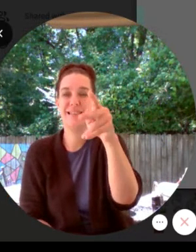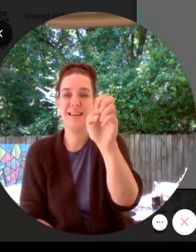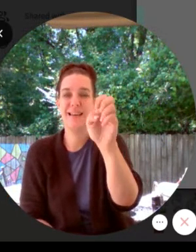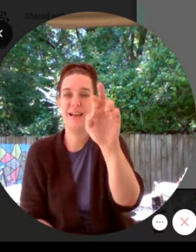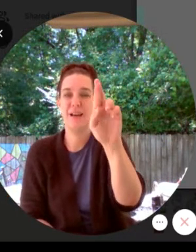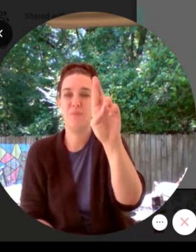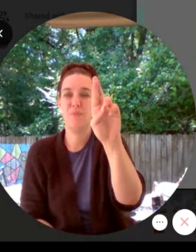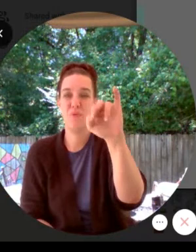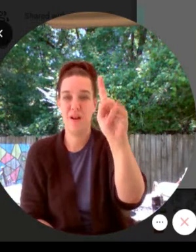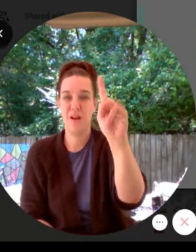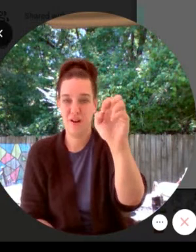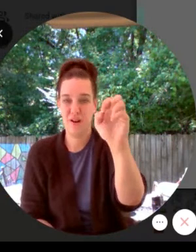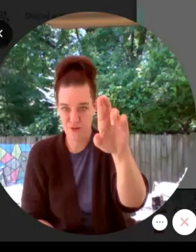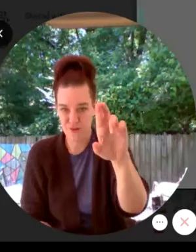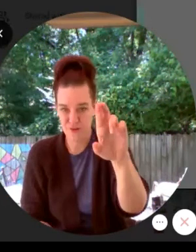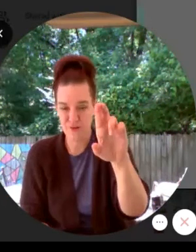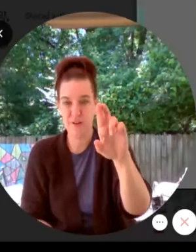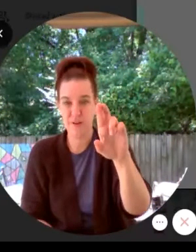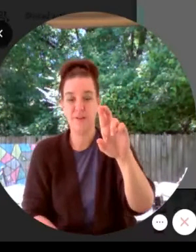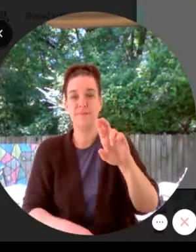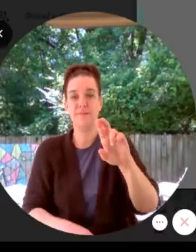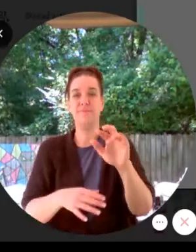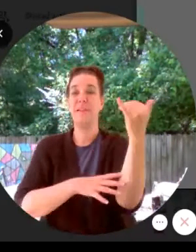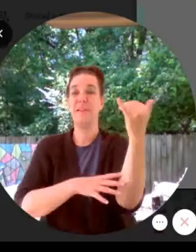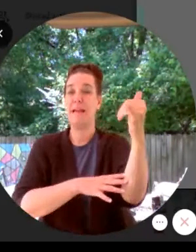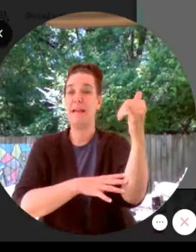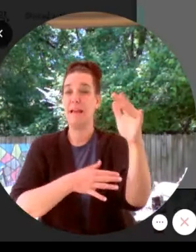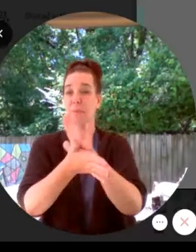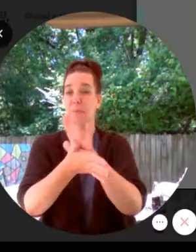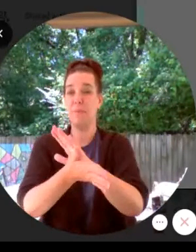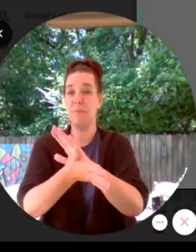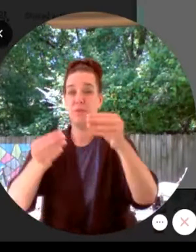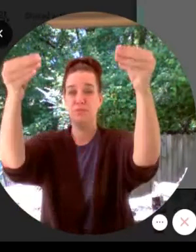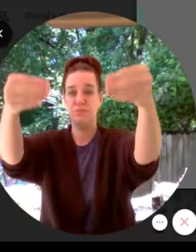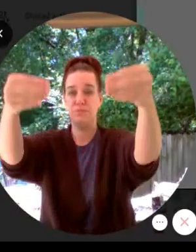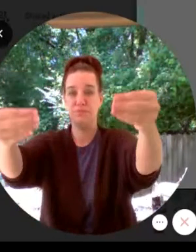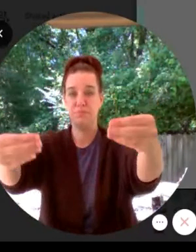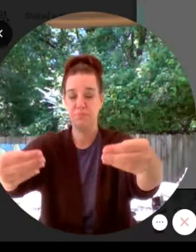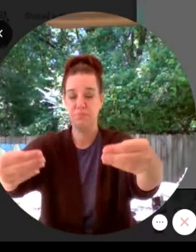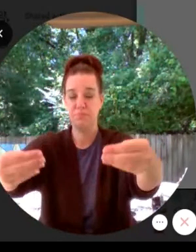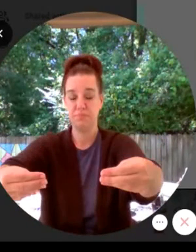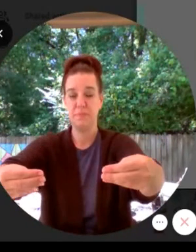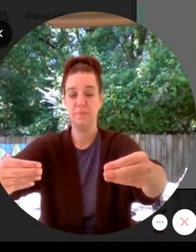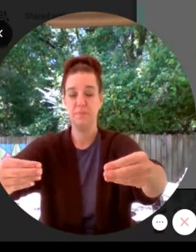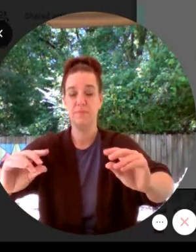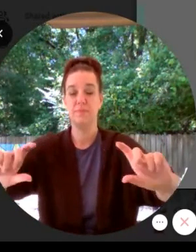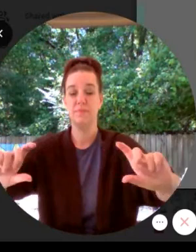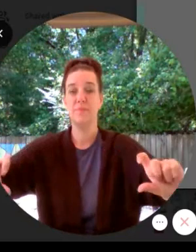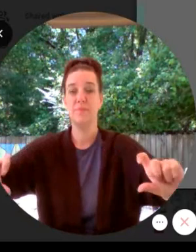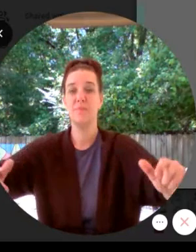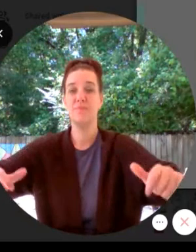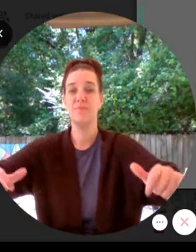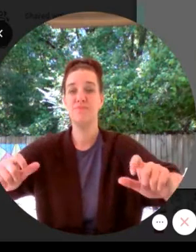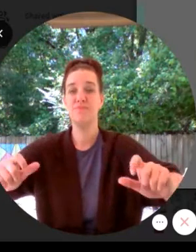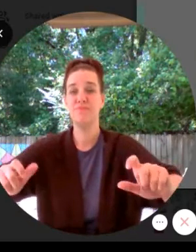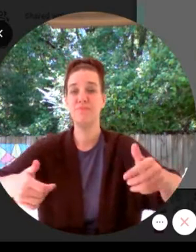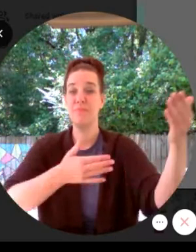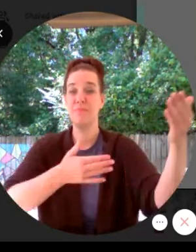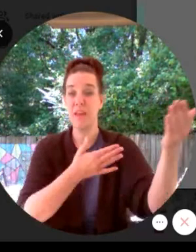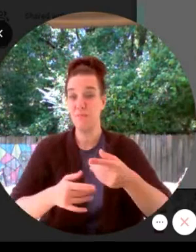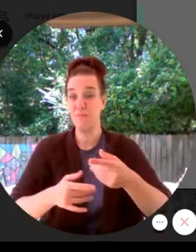Feeding a piece of yellow paper into the lectern, he'd brought the paper from home,